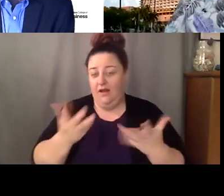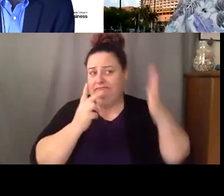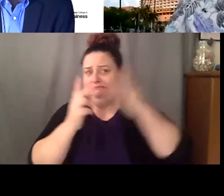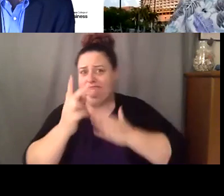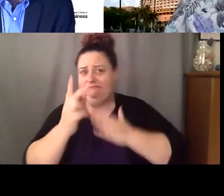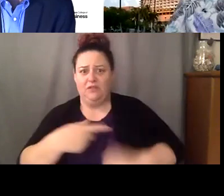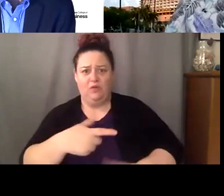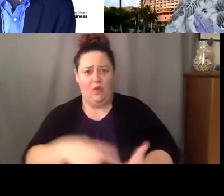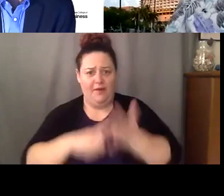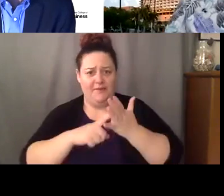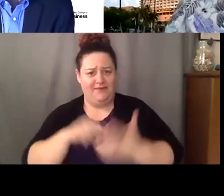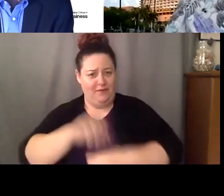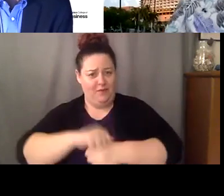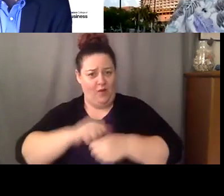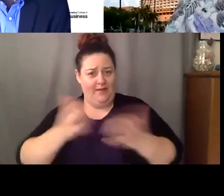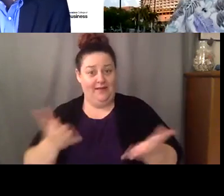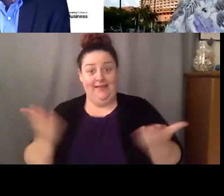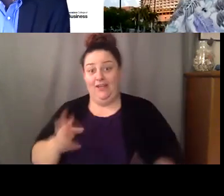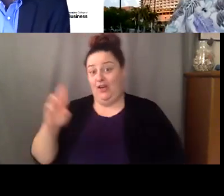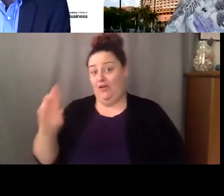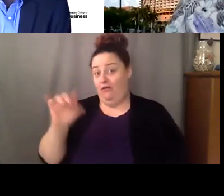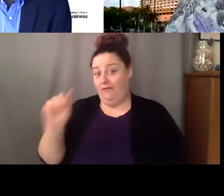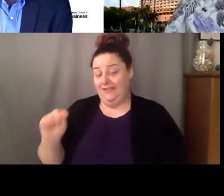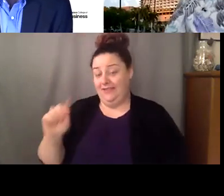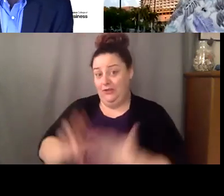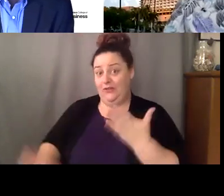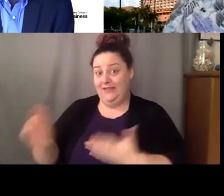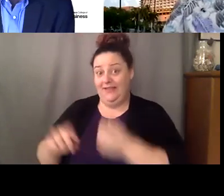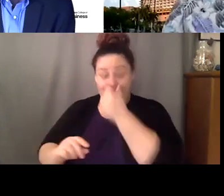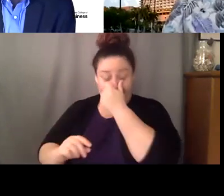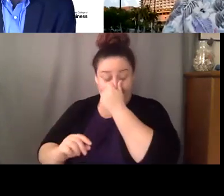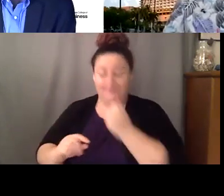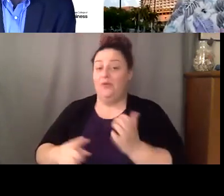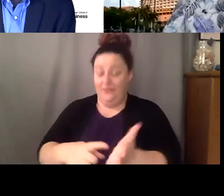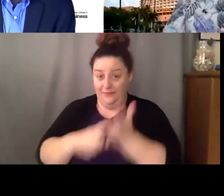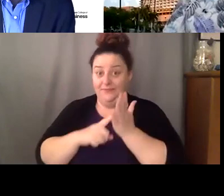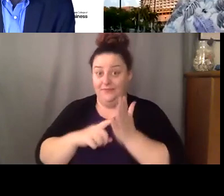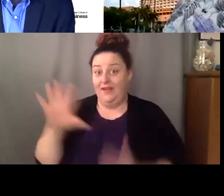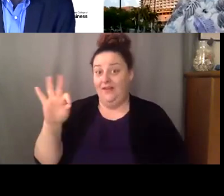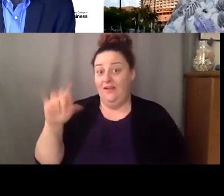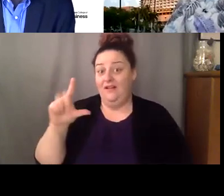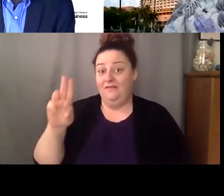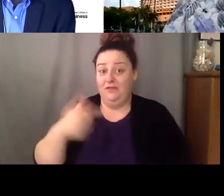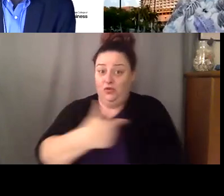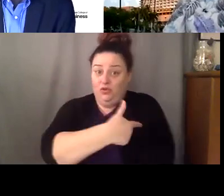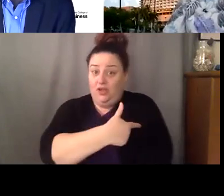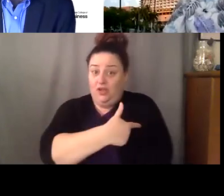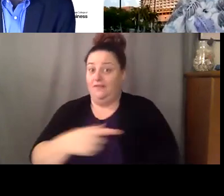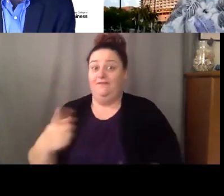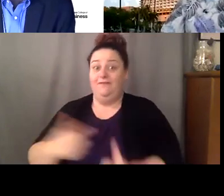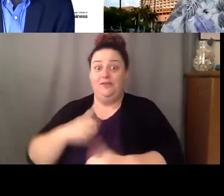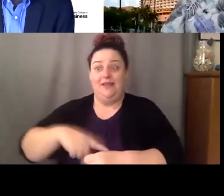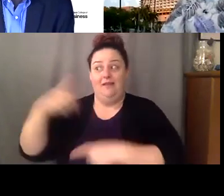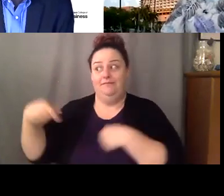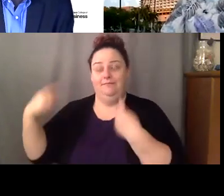employment? Here at RIT, we've mandated the flu shot this year for the first time,